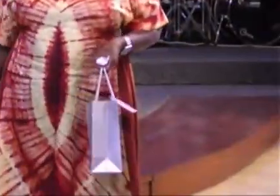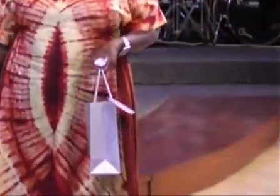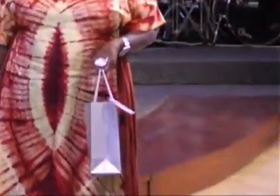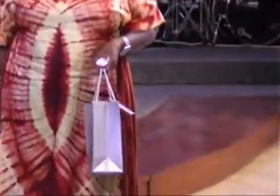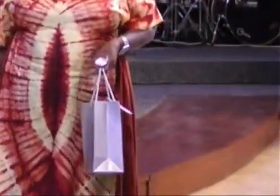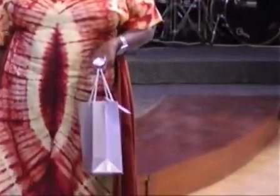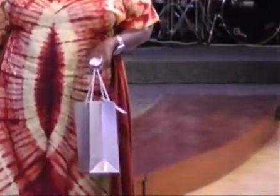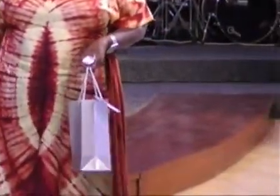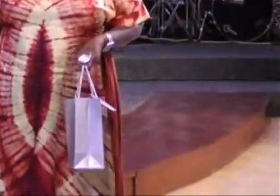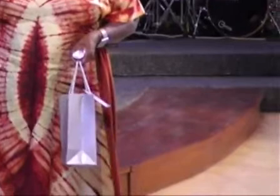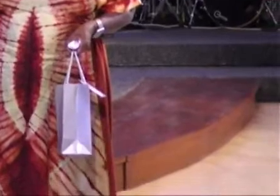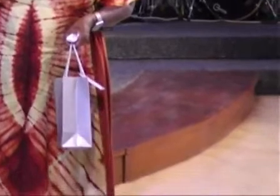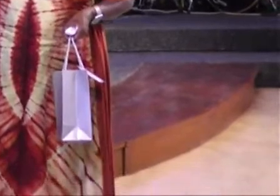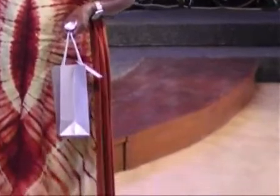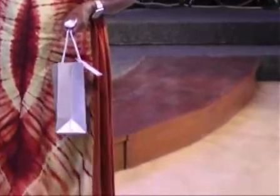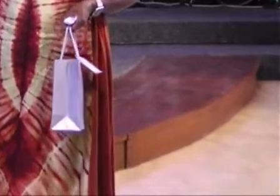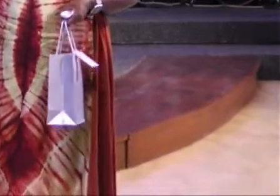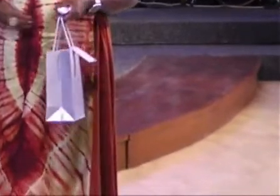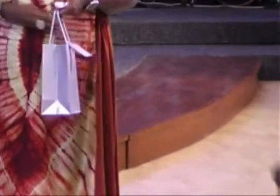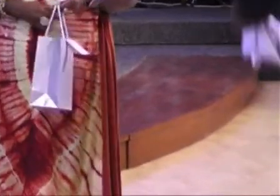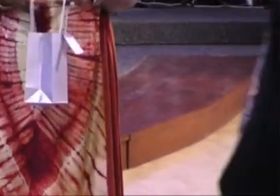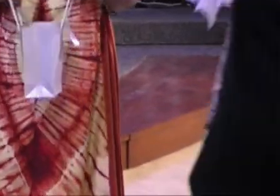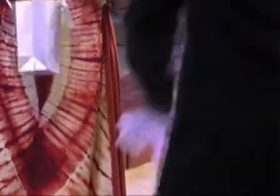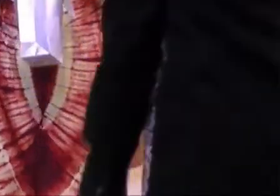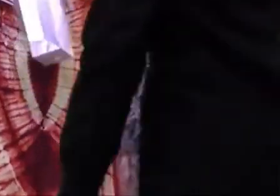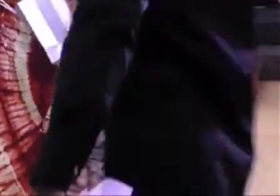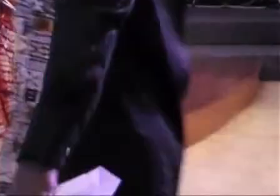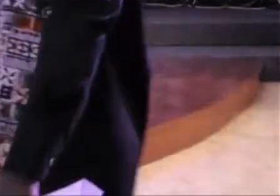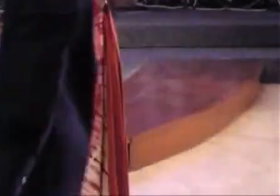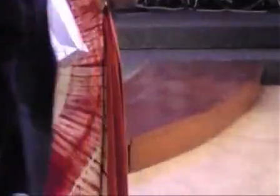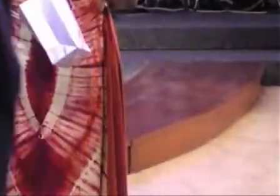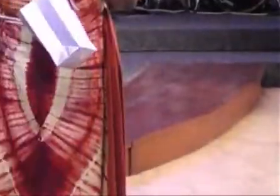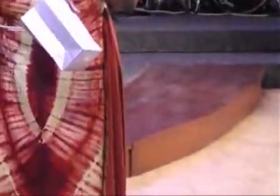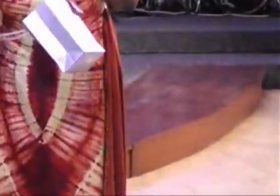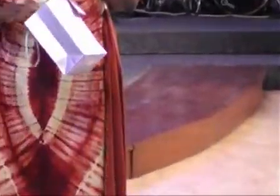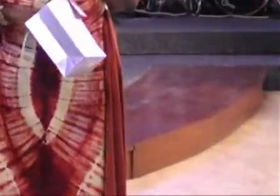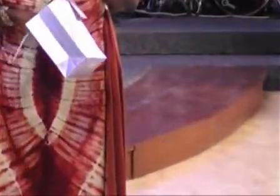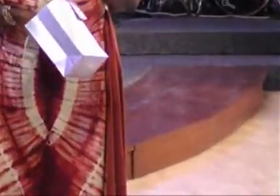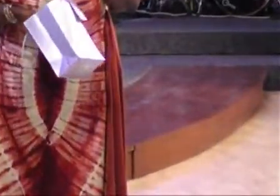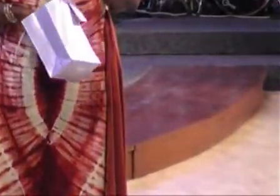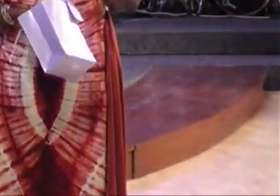Eugene? Eugene went away with his book. All right, Olivia, that's yours.